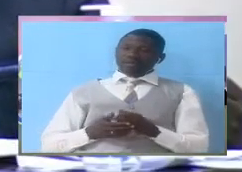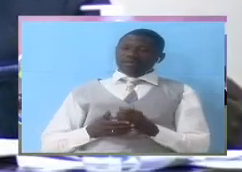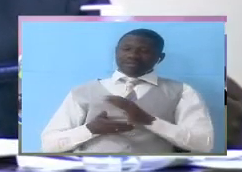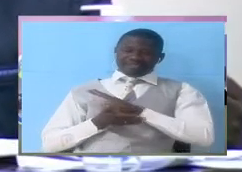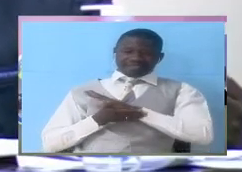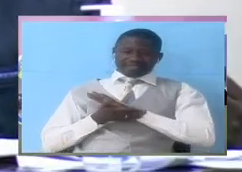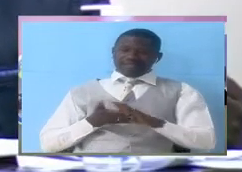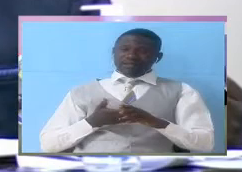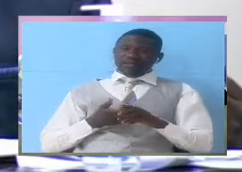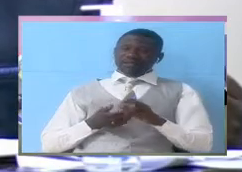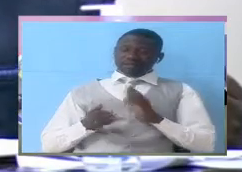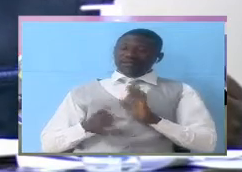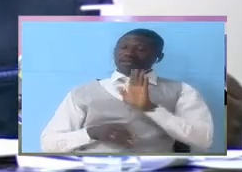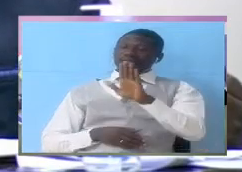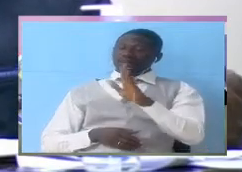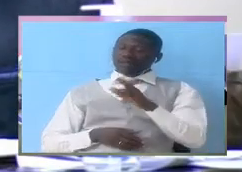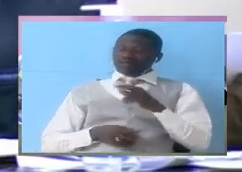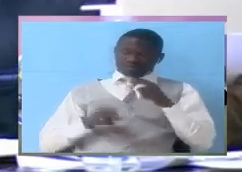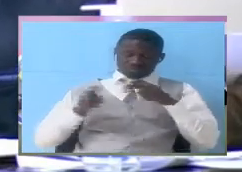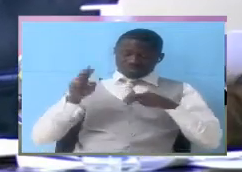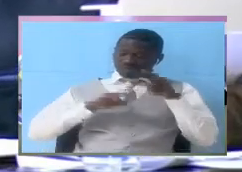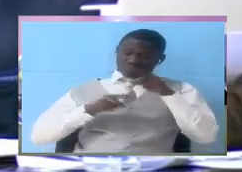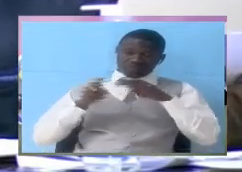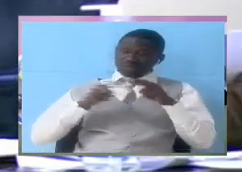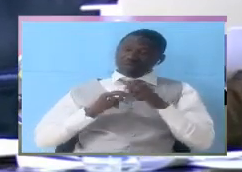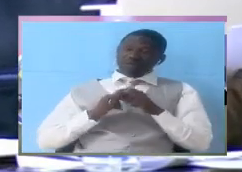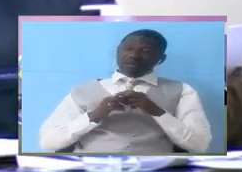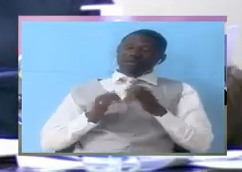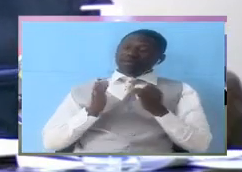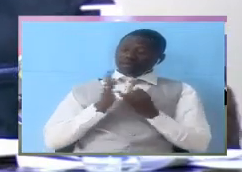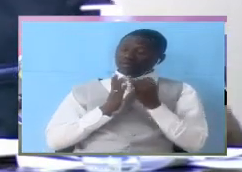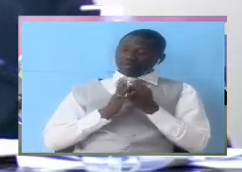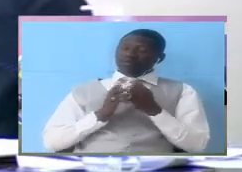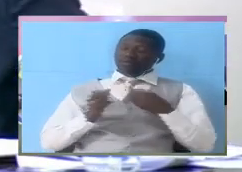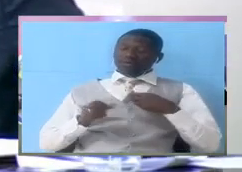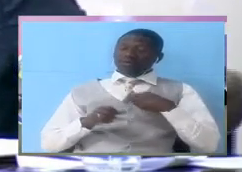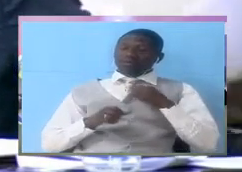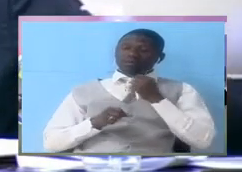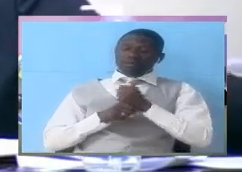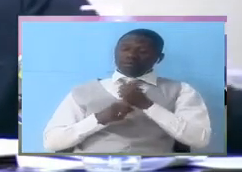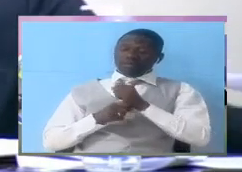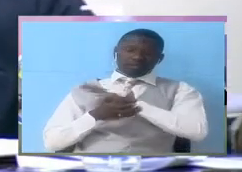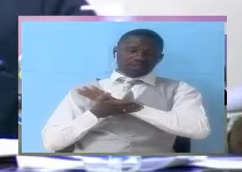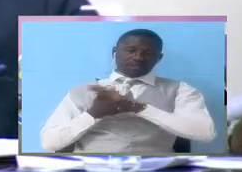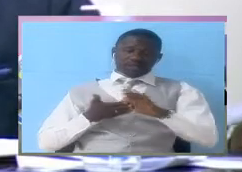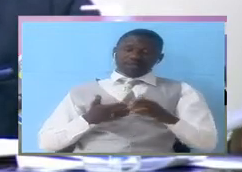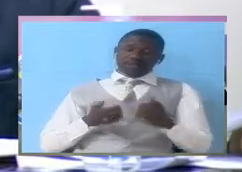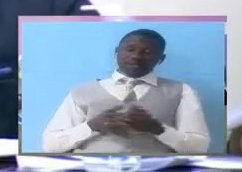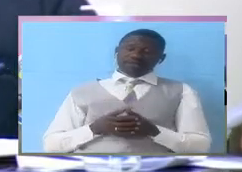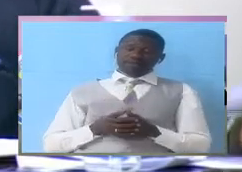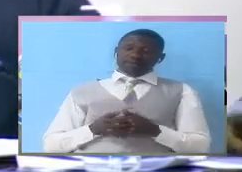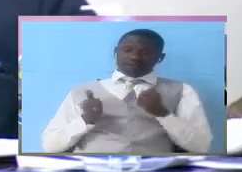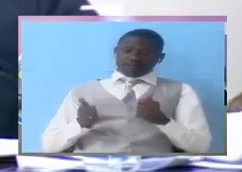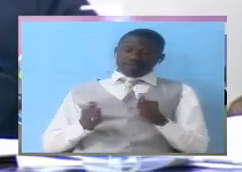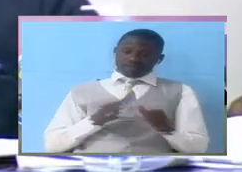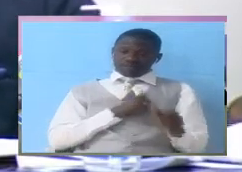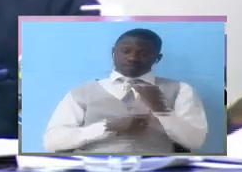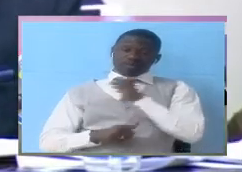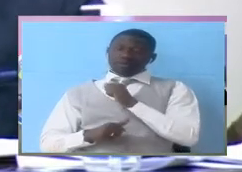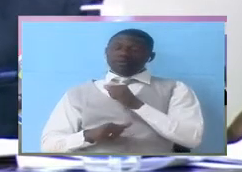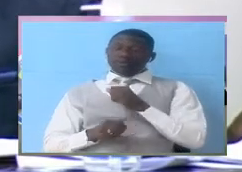be subjected to scrutiny. So we just clarify some of these things. Now let's go back to the issue. I hope you